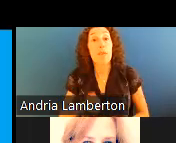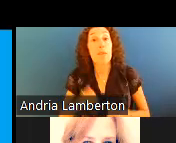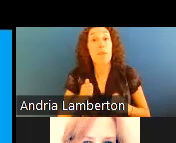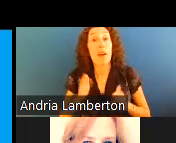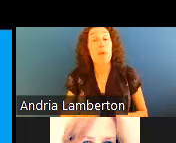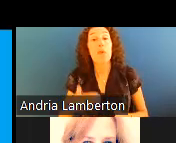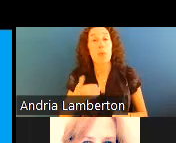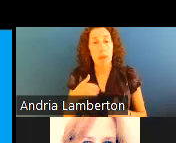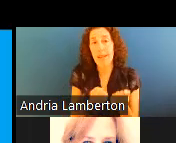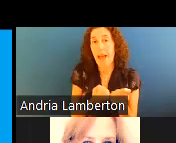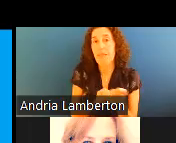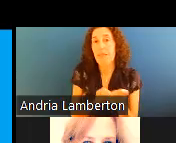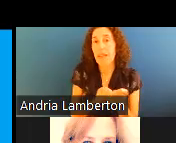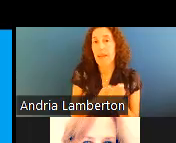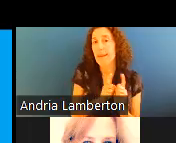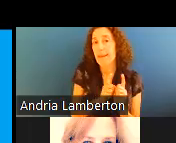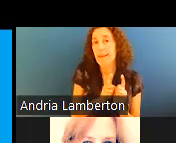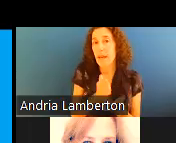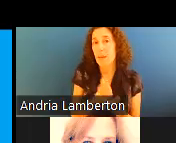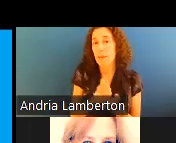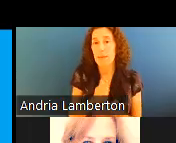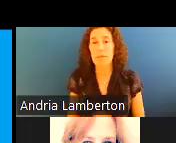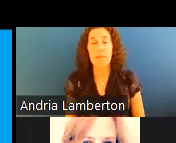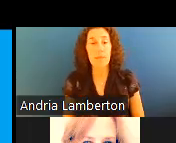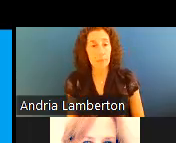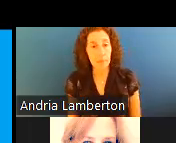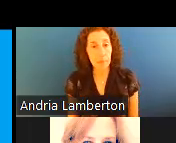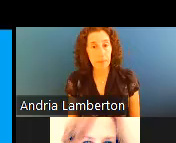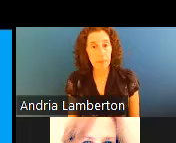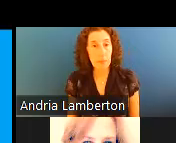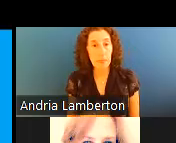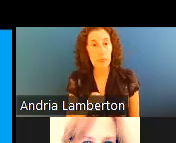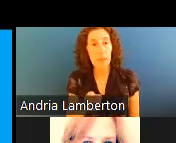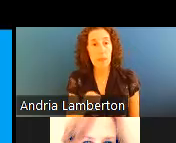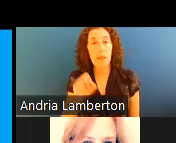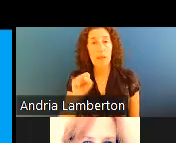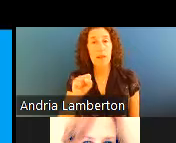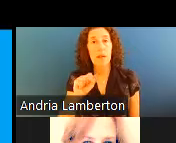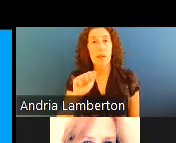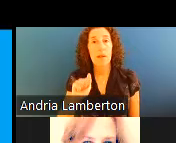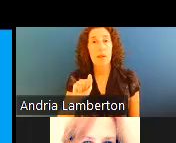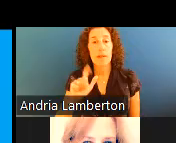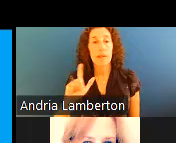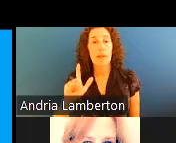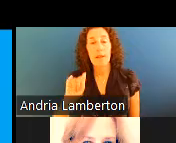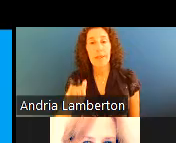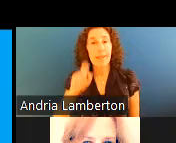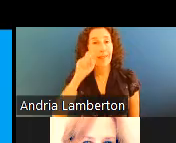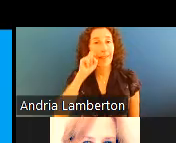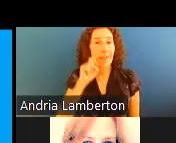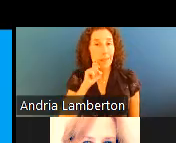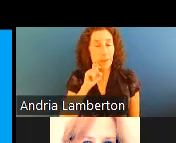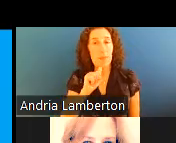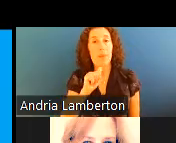Here's our contact information. As a reminder, Sally, the Sexual Assault Legal Institute, does provide crime victims'